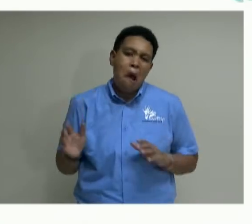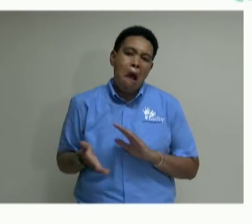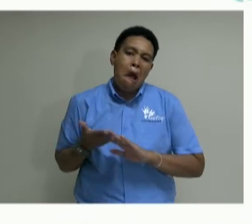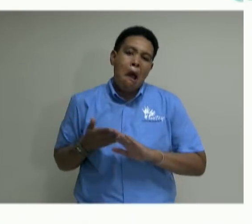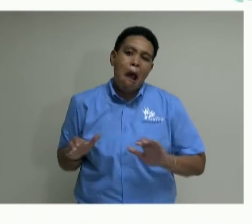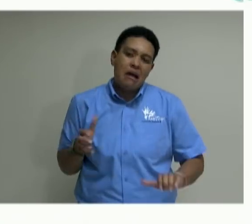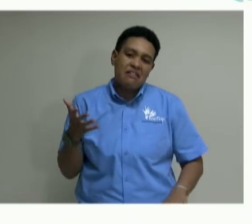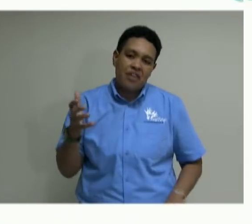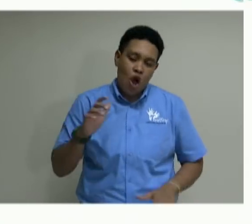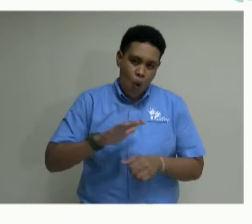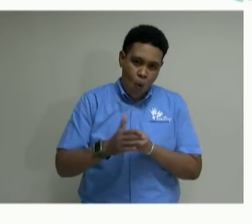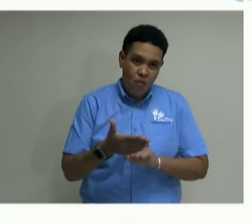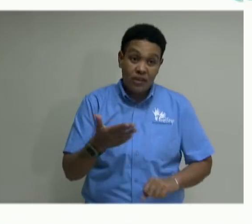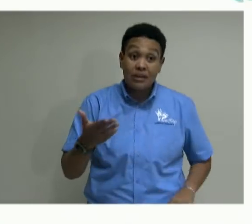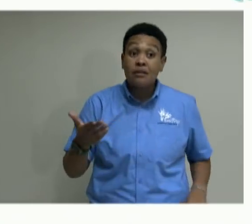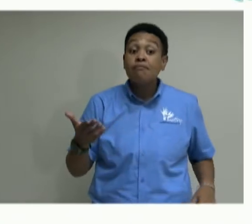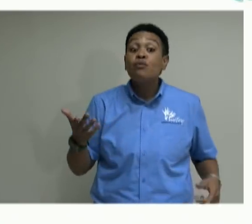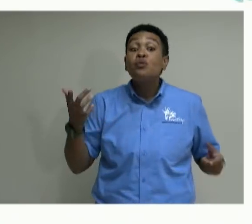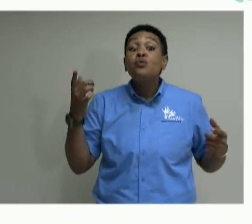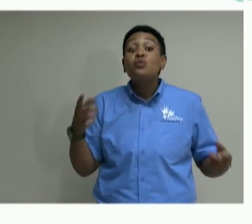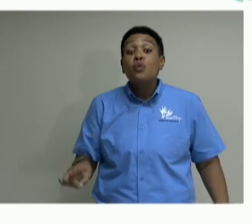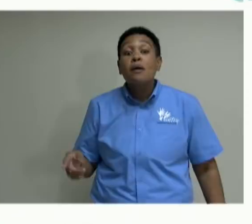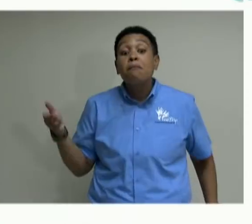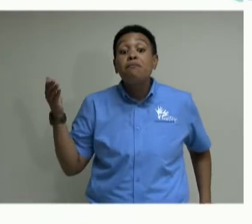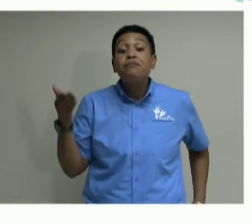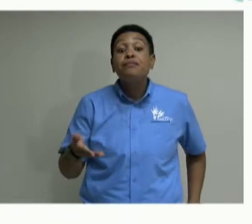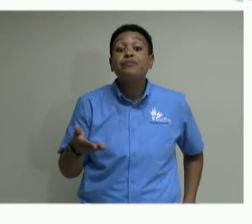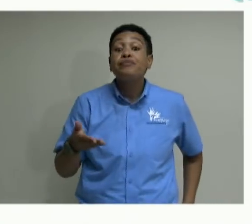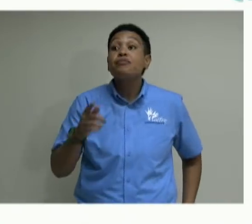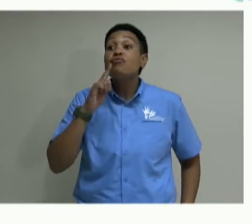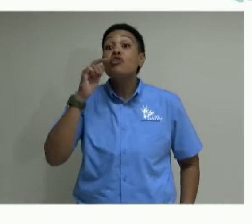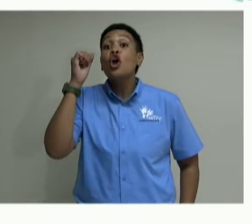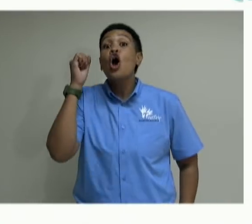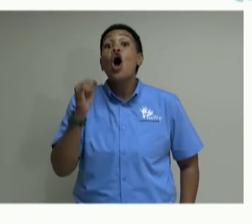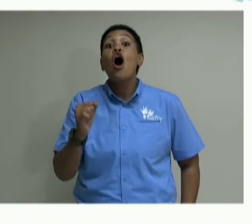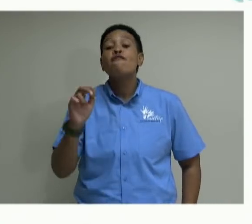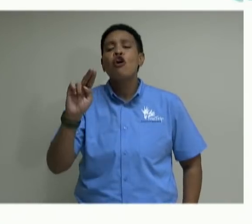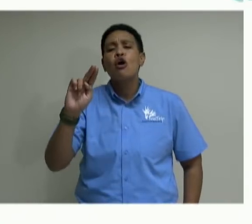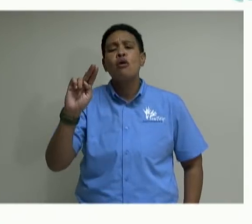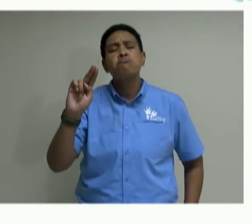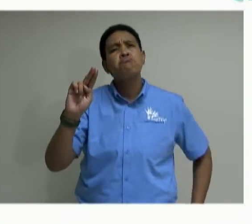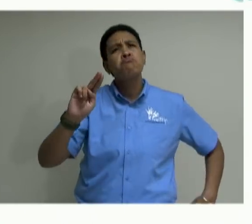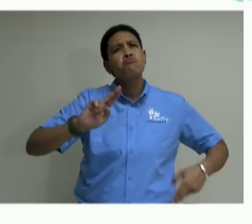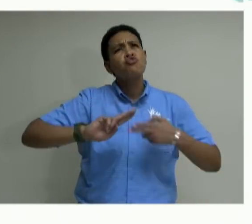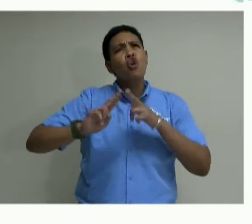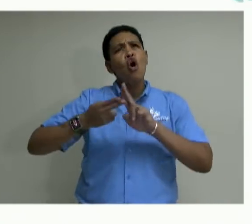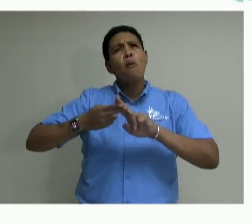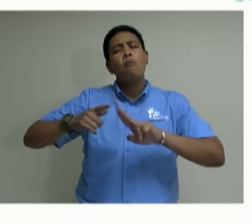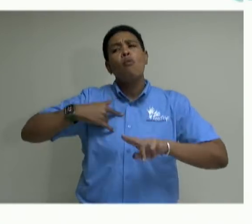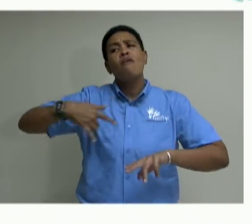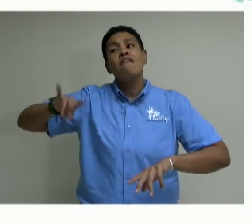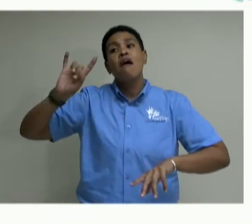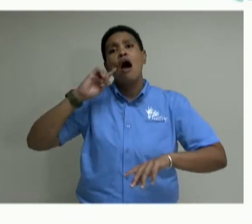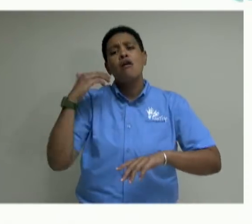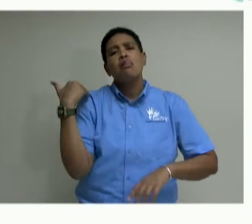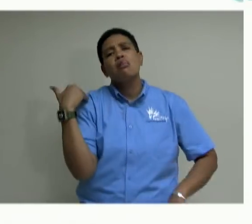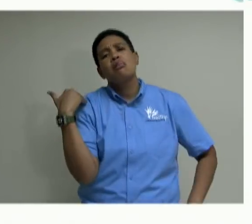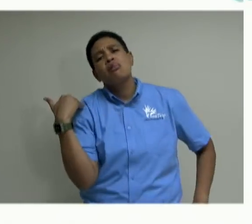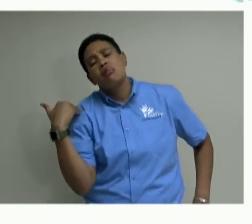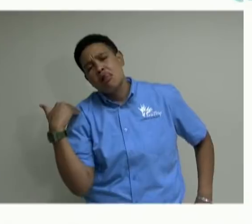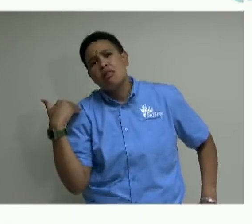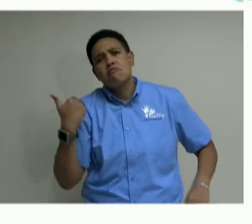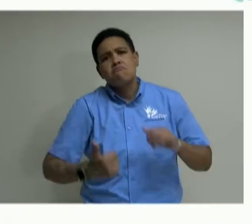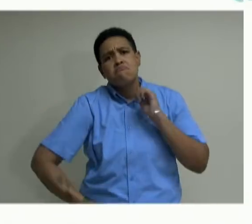The cases that we have, confirmed cases, we find that the burden of